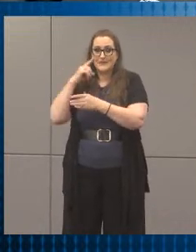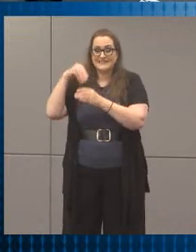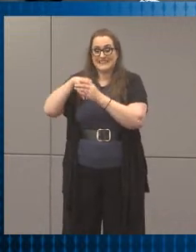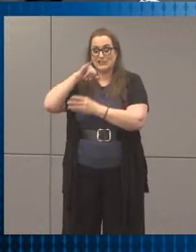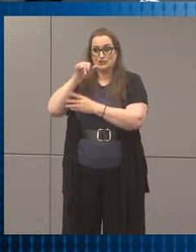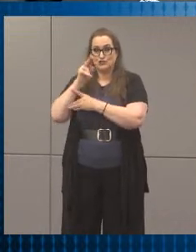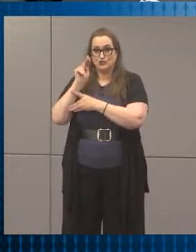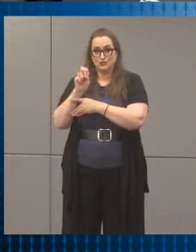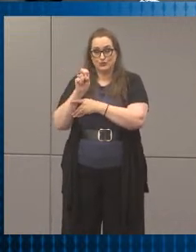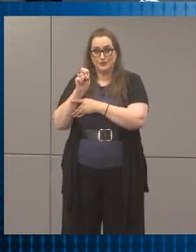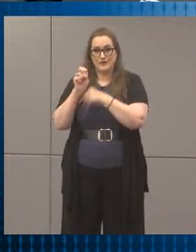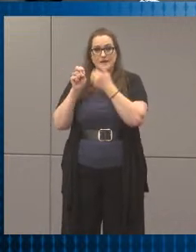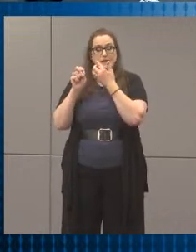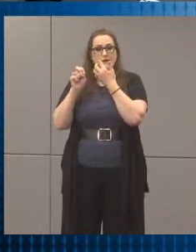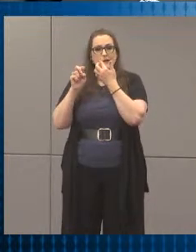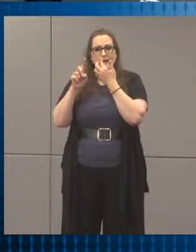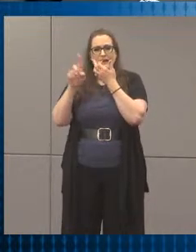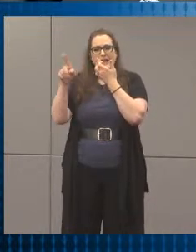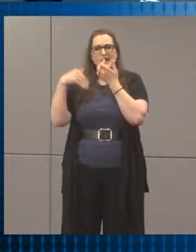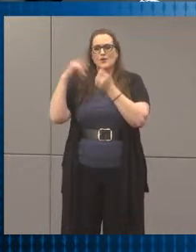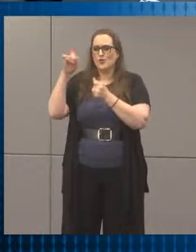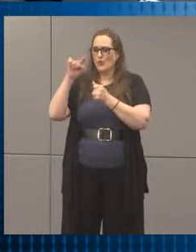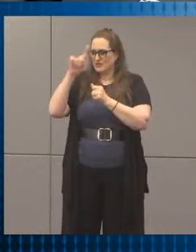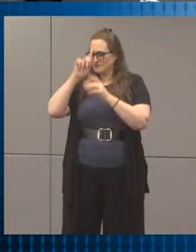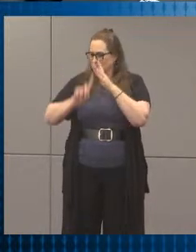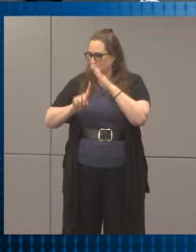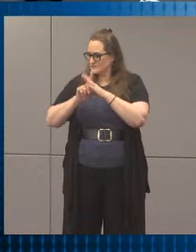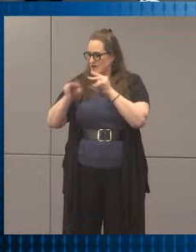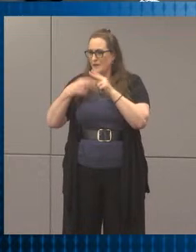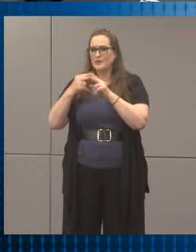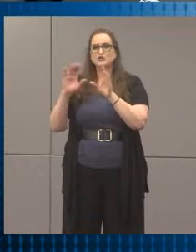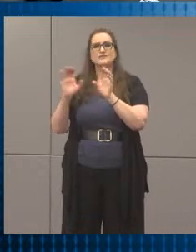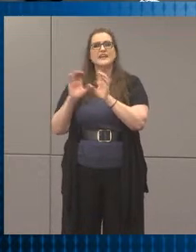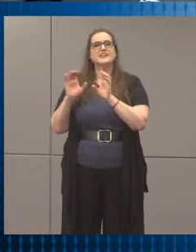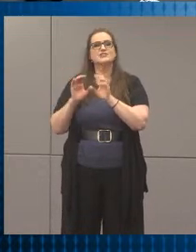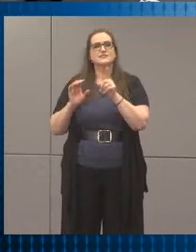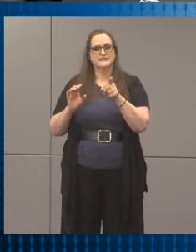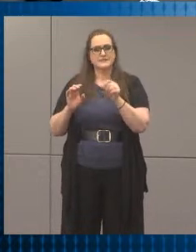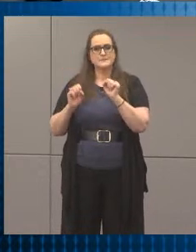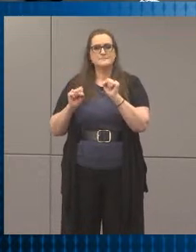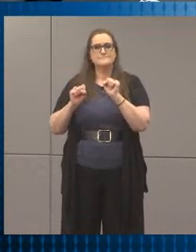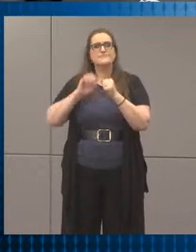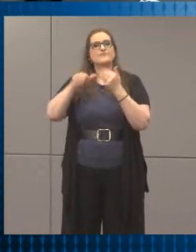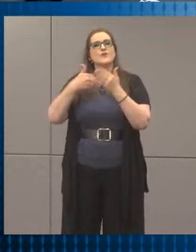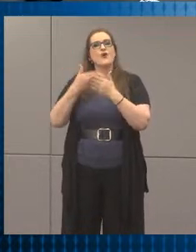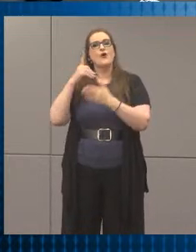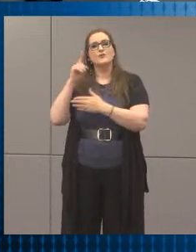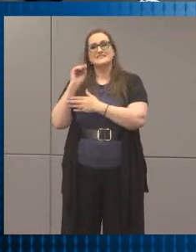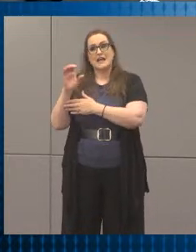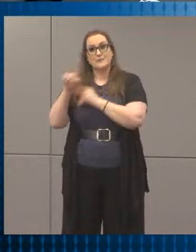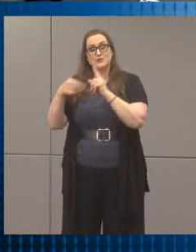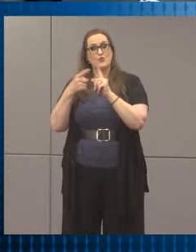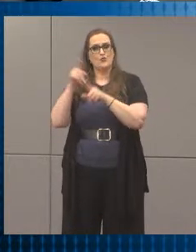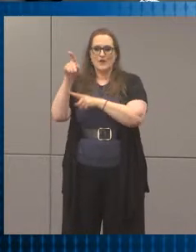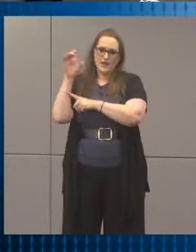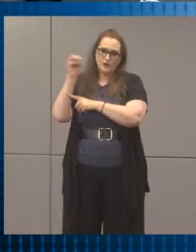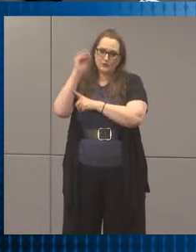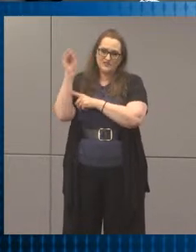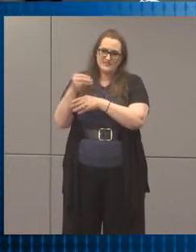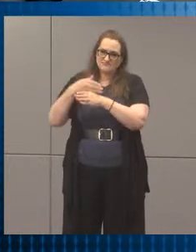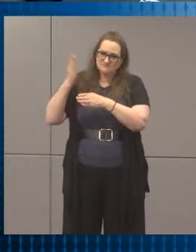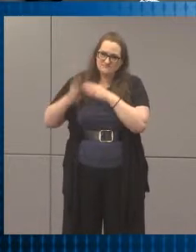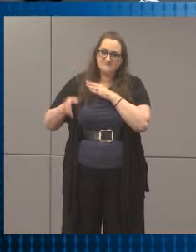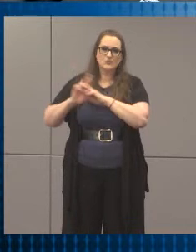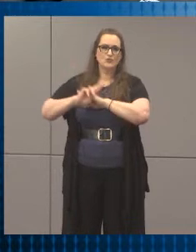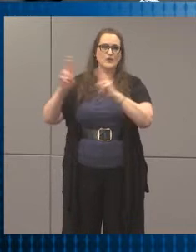June, there was a question that came up regarding certifications. All those documents, when they're 100% done and ready to